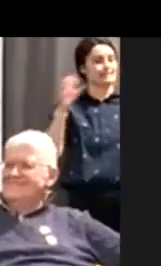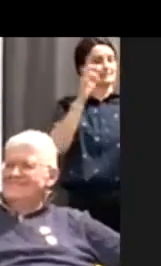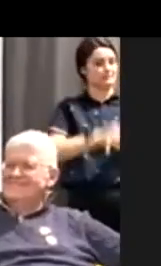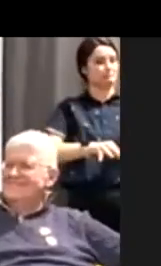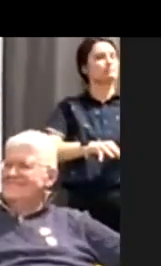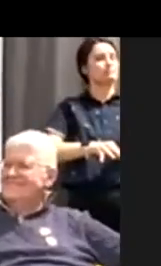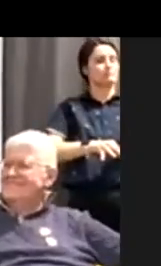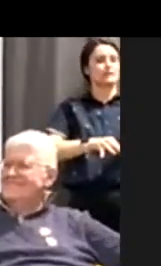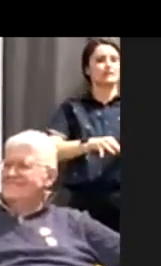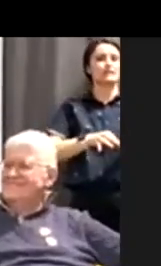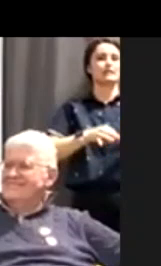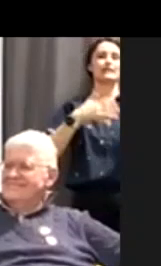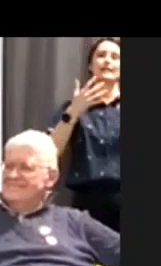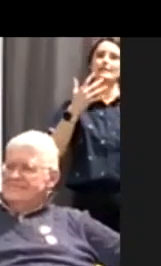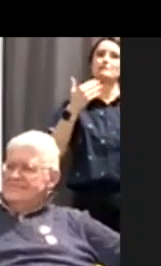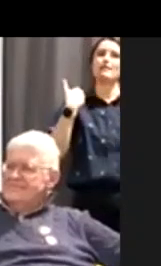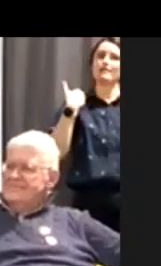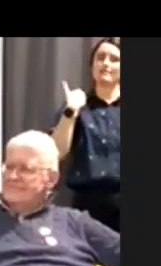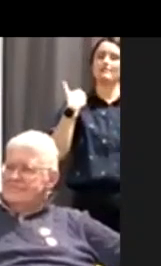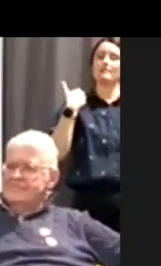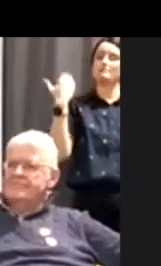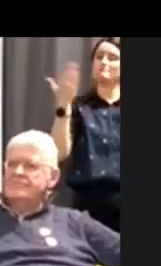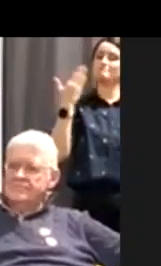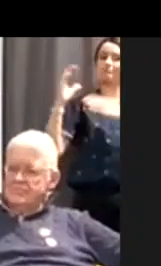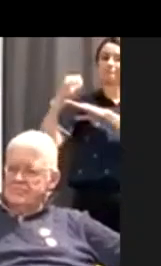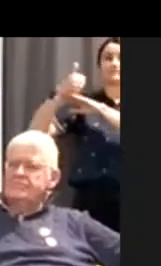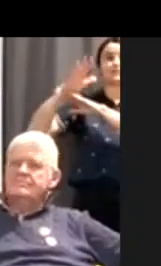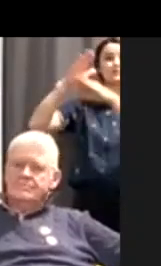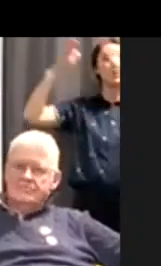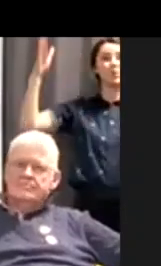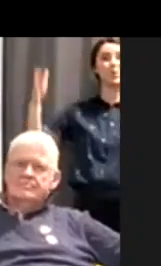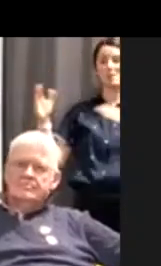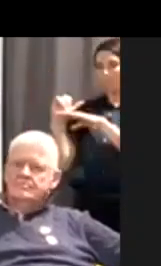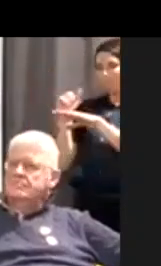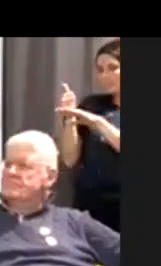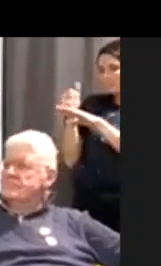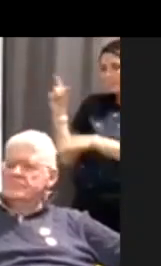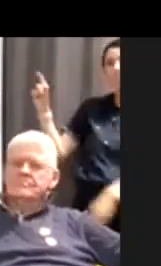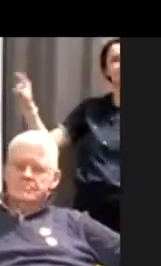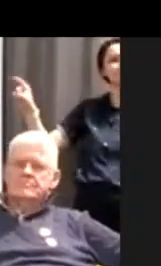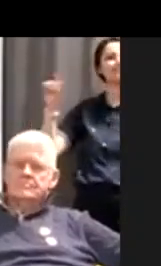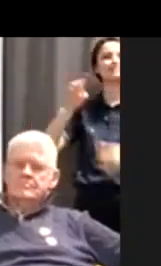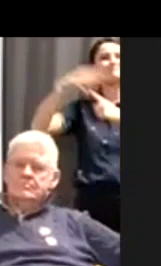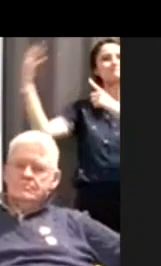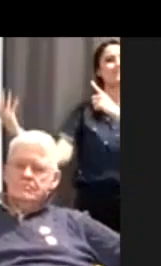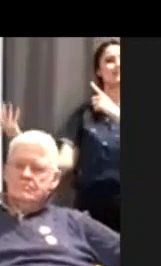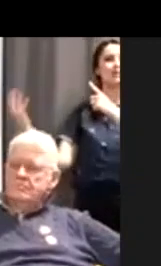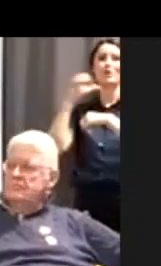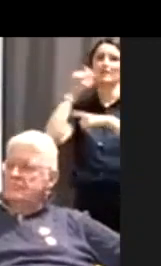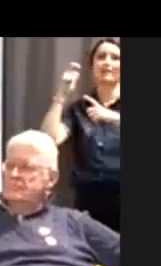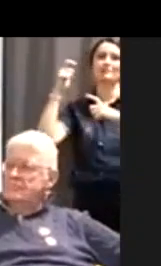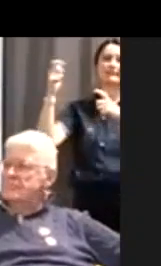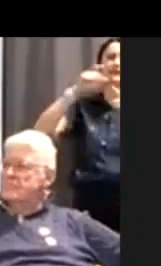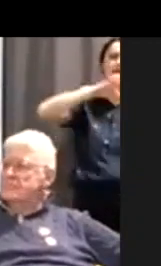just that little like having something in your house that's rainbow. That's pride. Yeah. It doesn't have to be this huge glamorous. For some people it is.